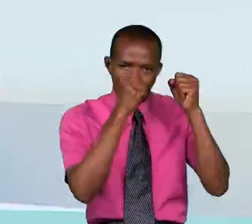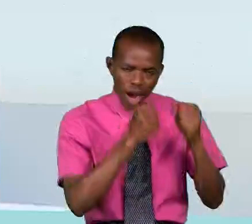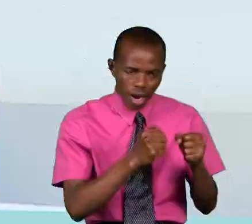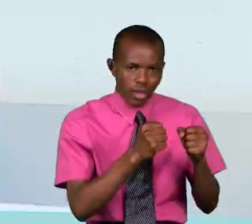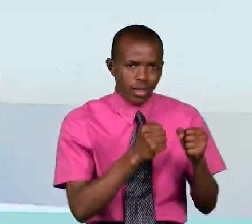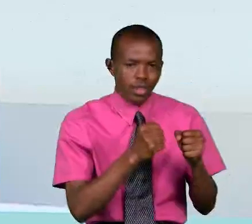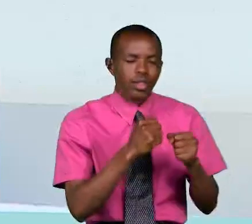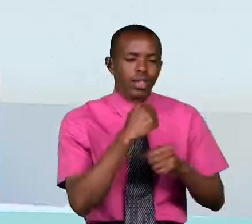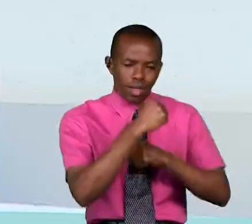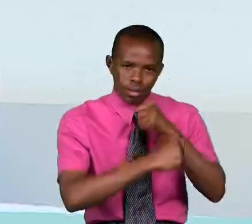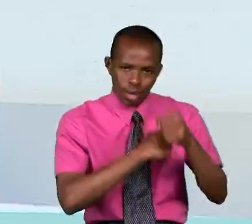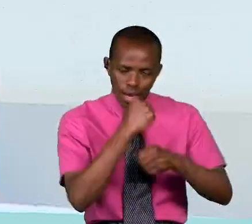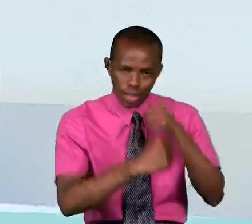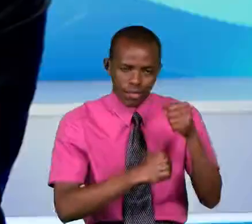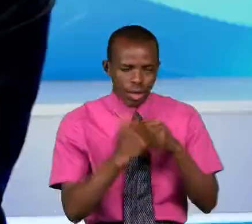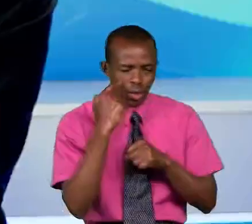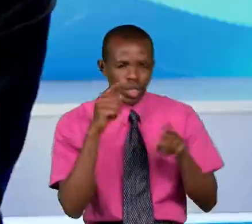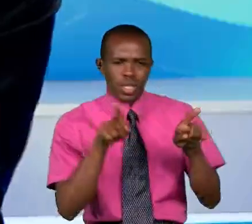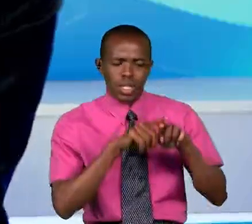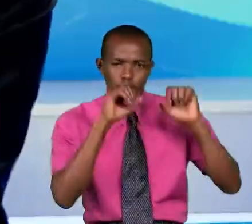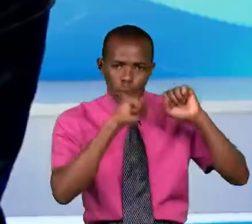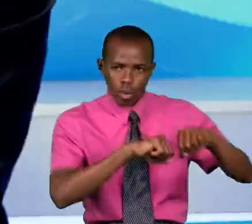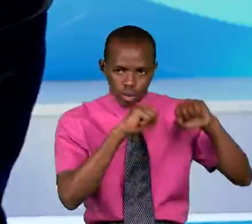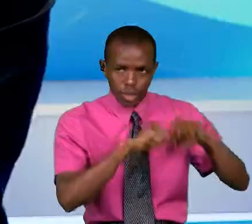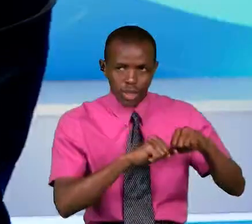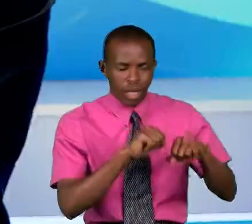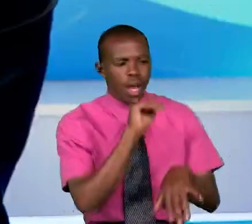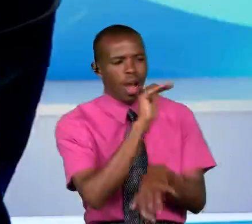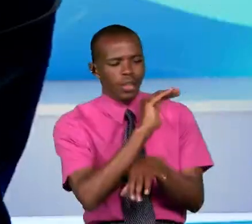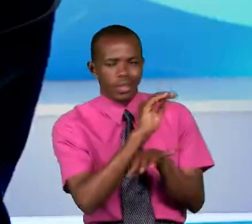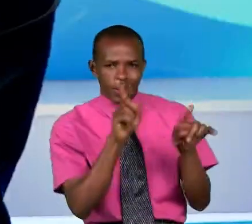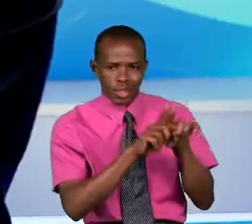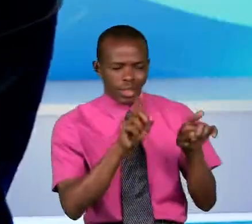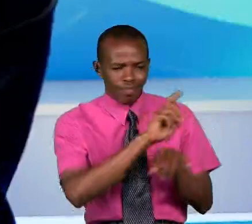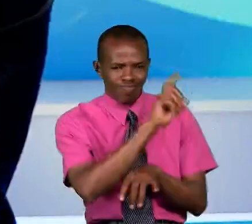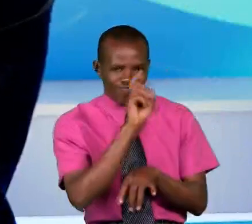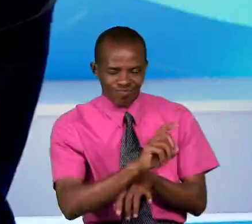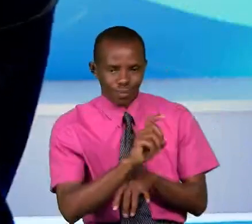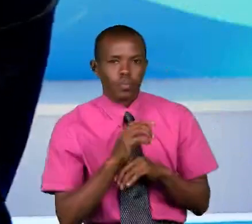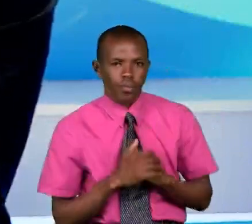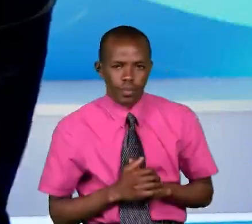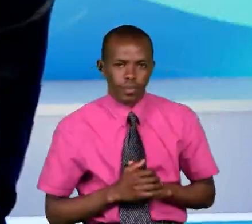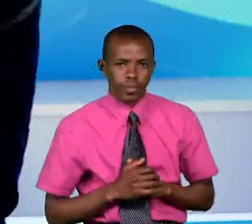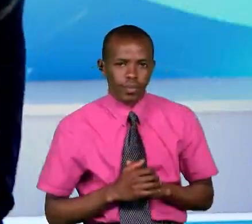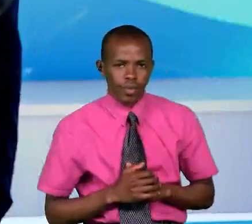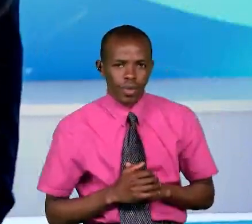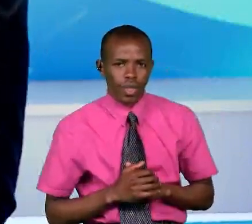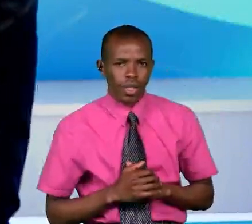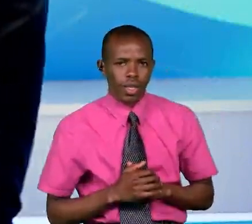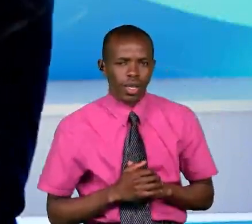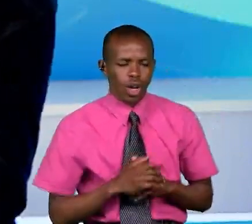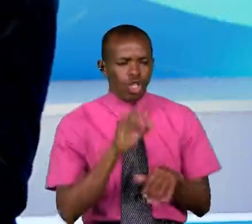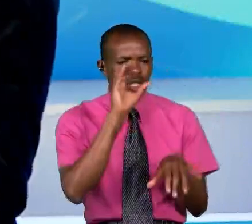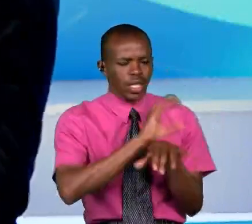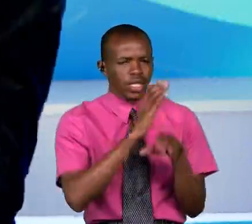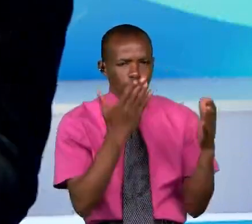to climb. Are you seeing the same possibility? And I'll still ask you the same question I asked Bishop Kefa. Where has the church